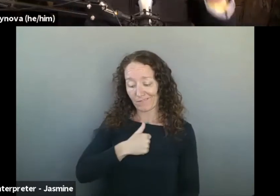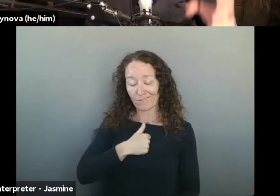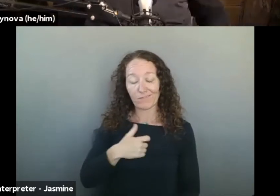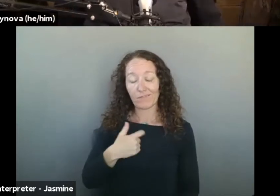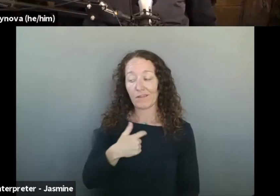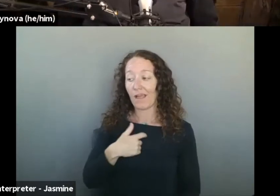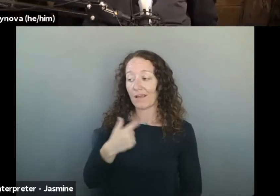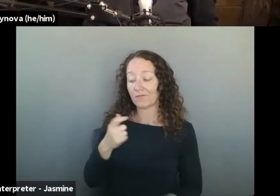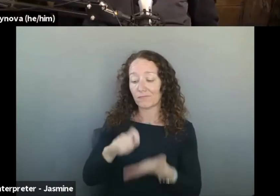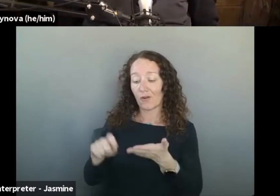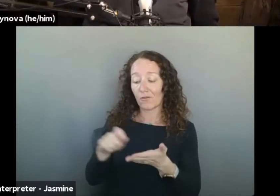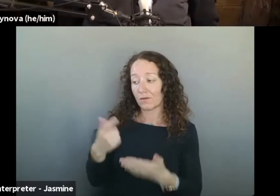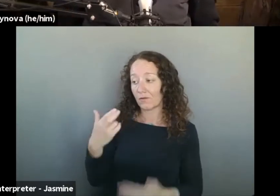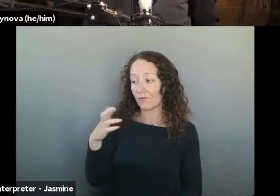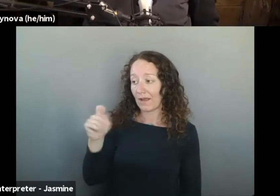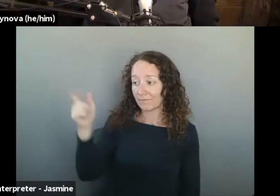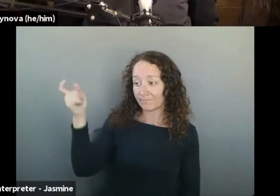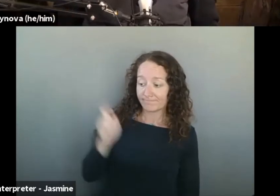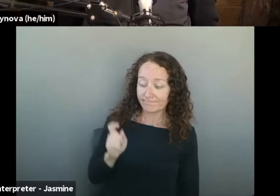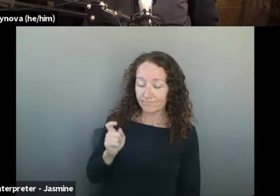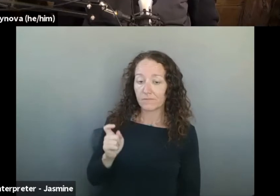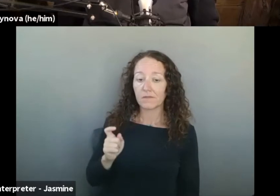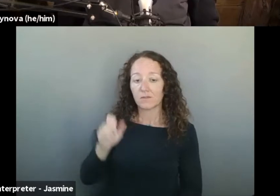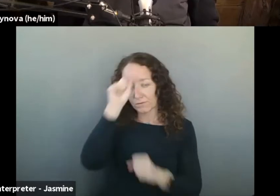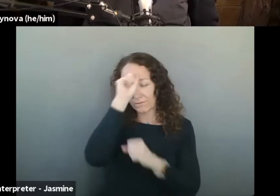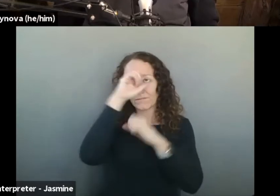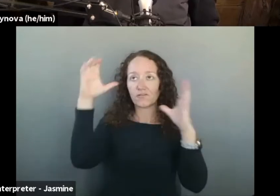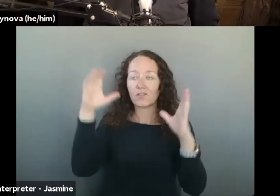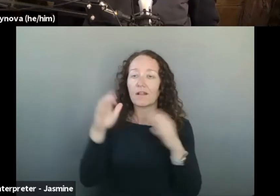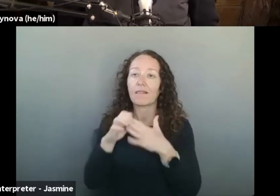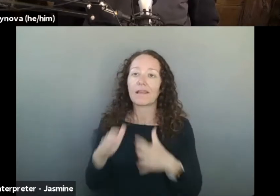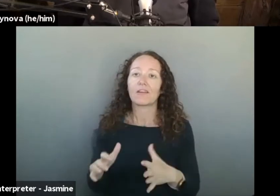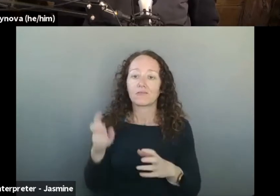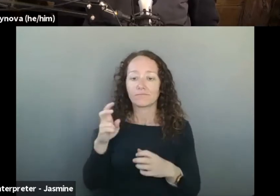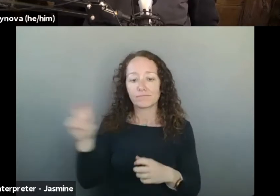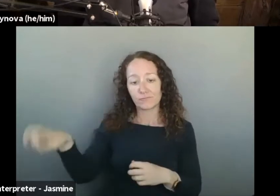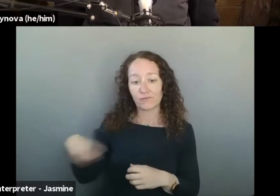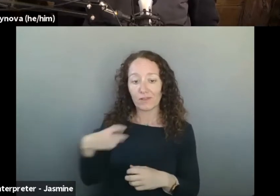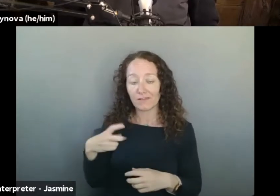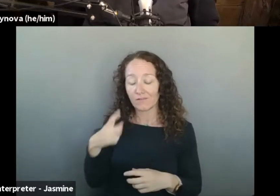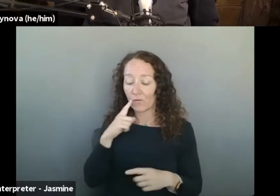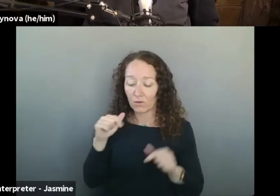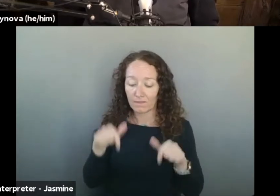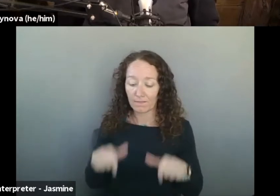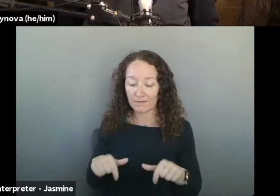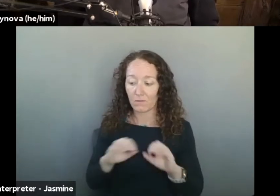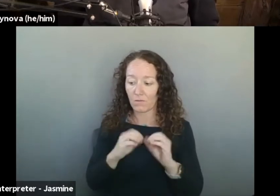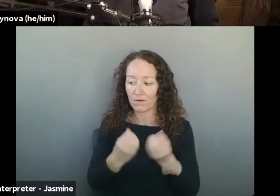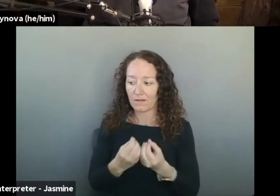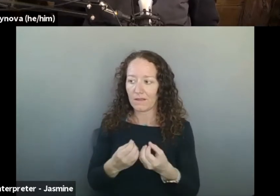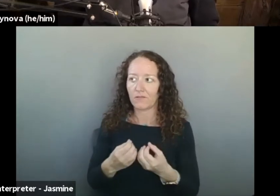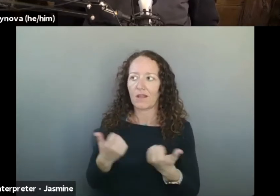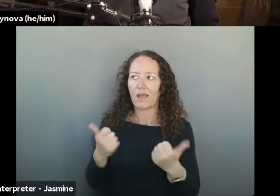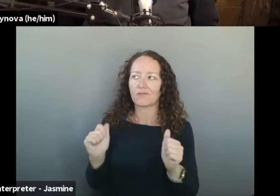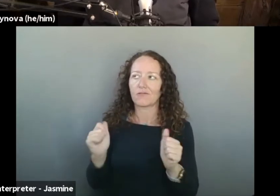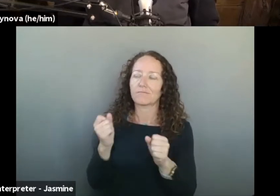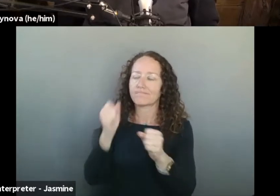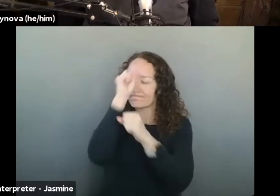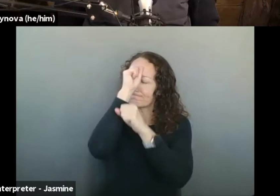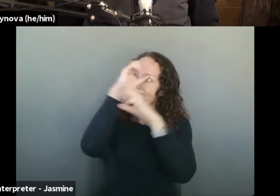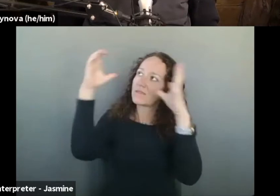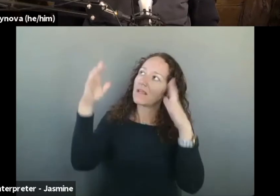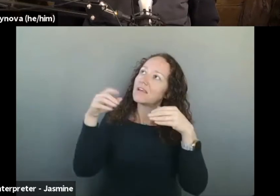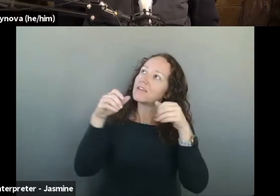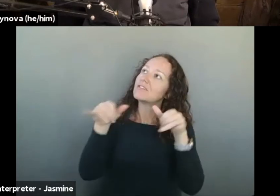to envision leadership transition in my organization and what a shared leadership model might look like. I knew I didn't know anything about